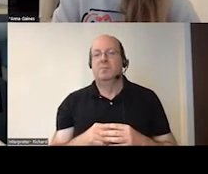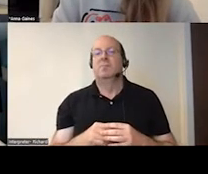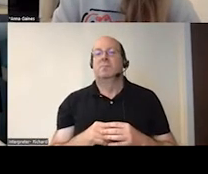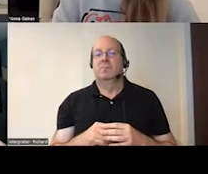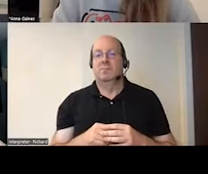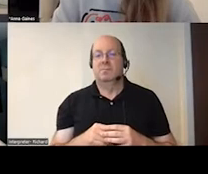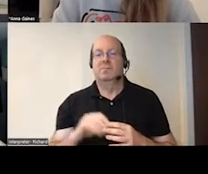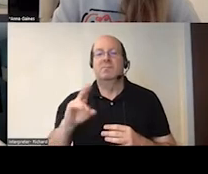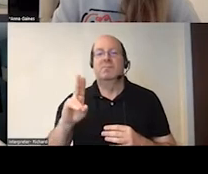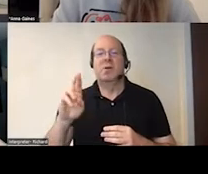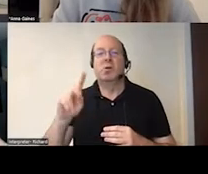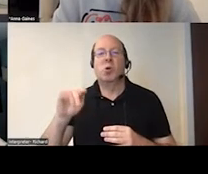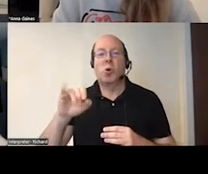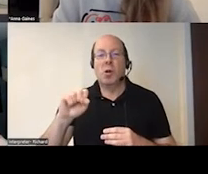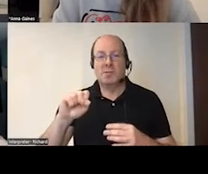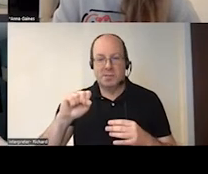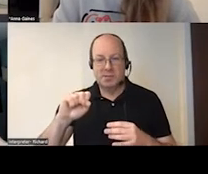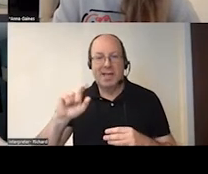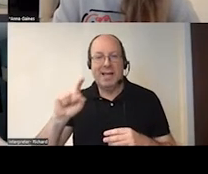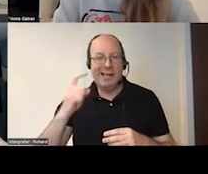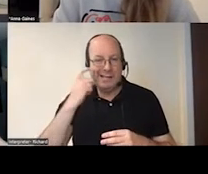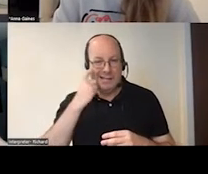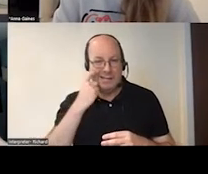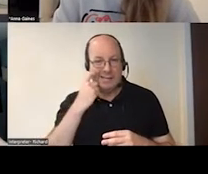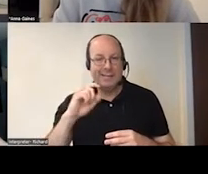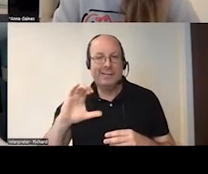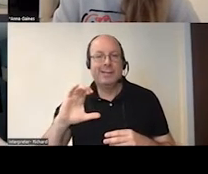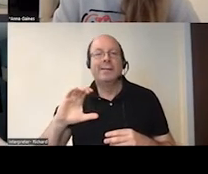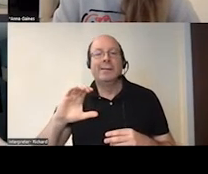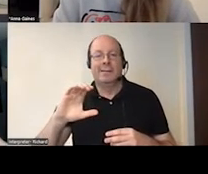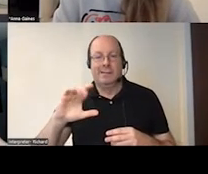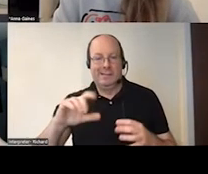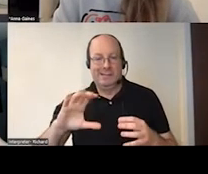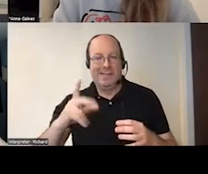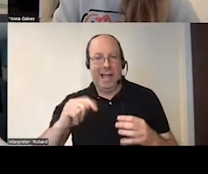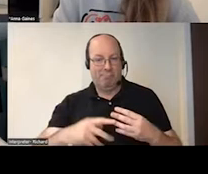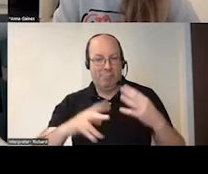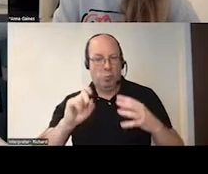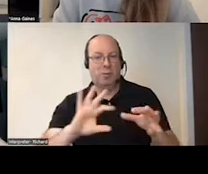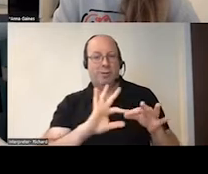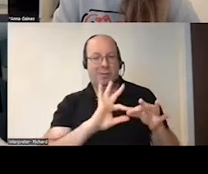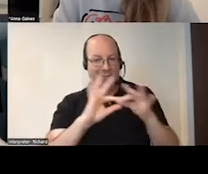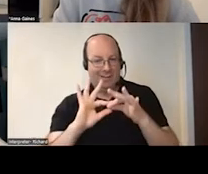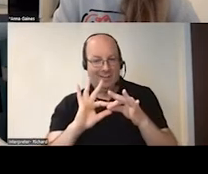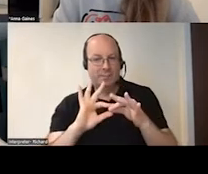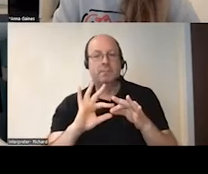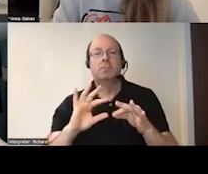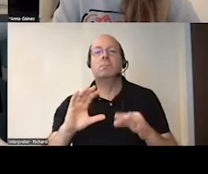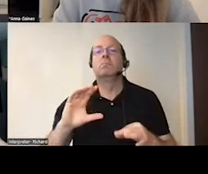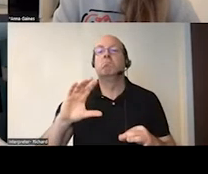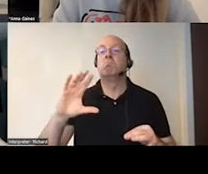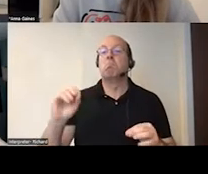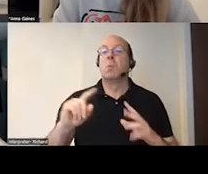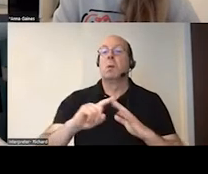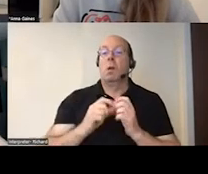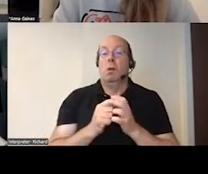Curtis' question in the chat as well, and I kind of feel like the two tie in together is when your company is growing, you